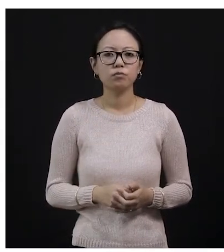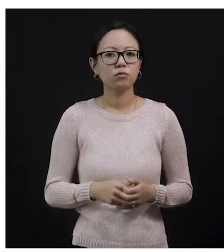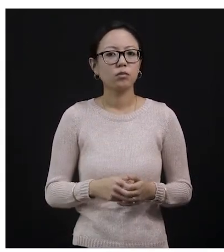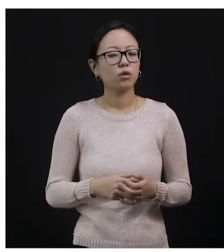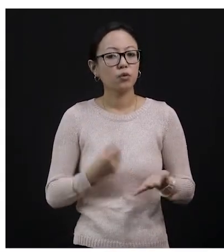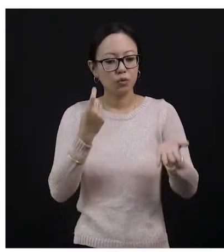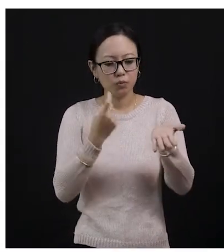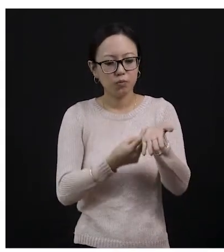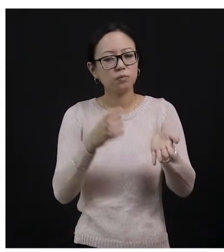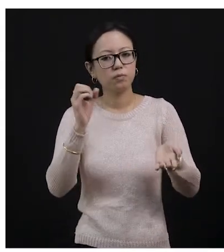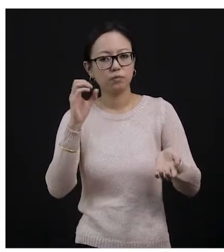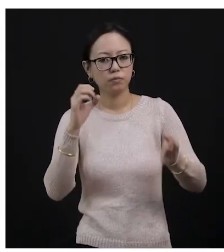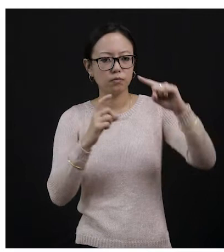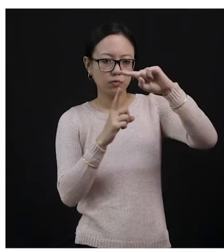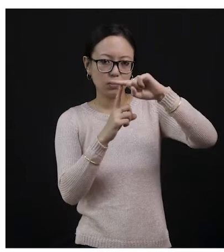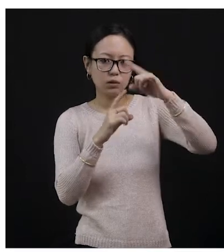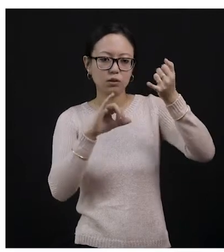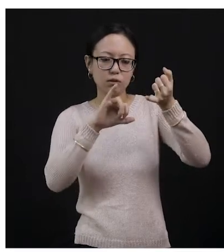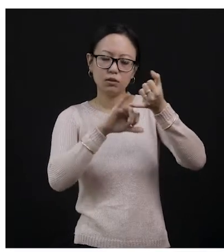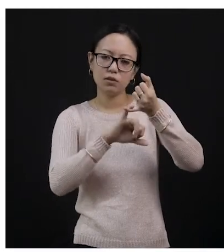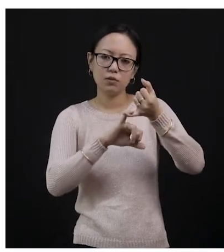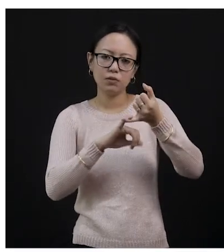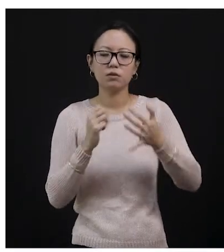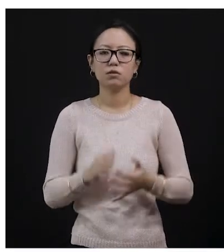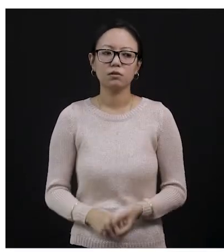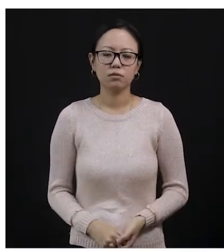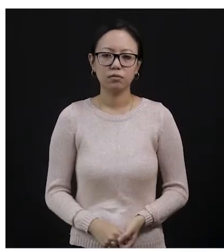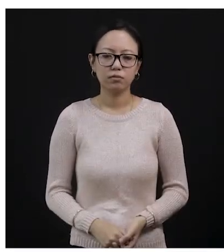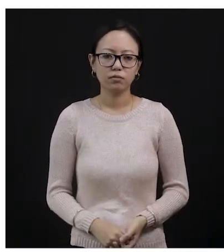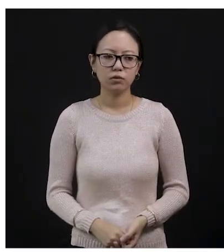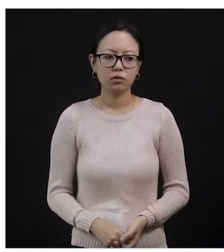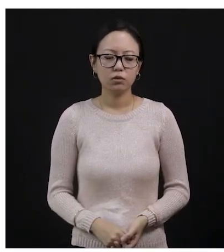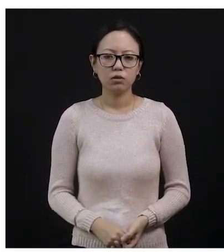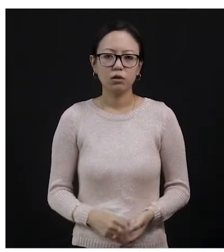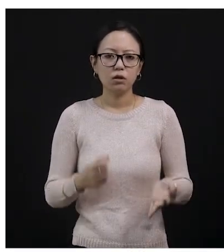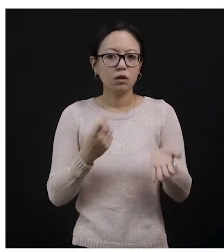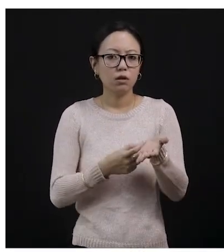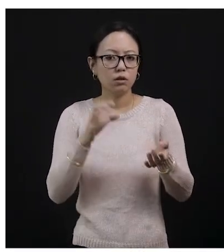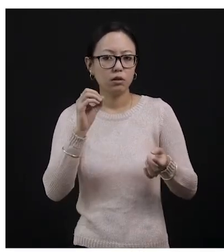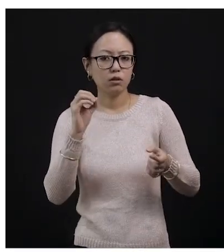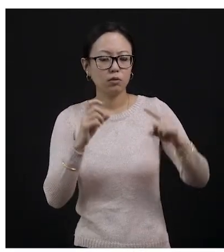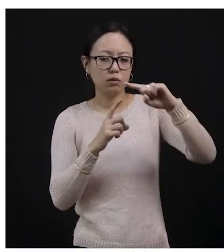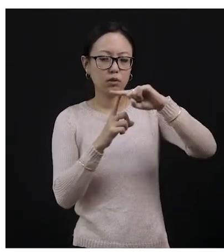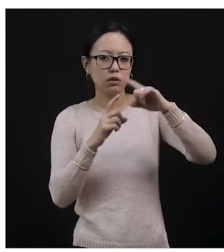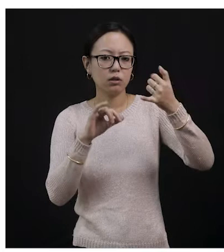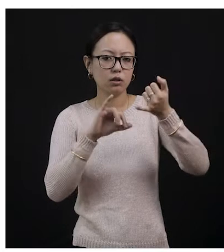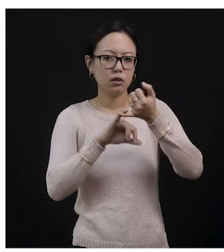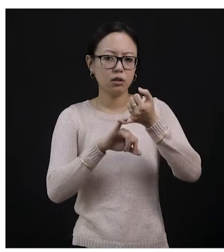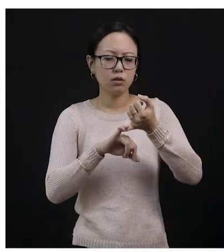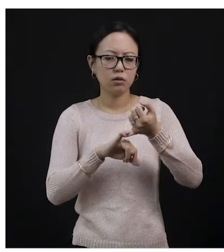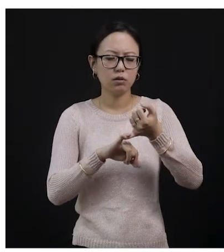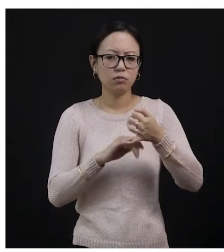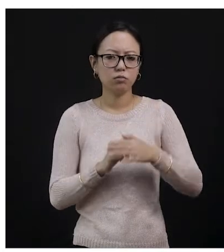from, yes. What is this? Roots. You know that the part of